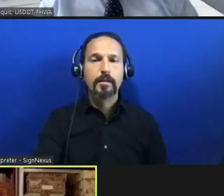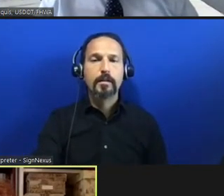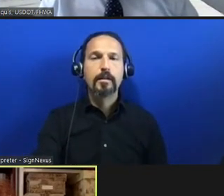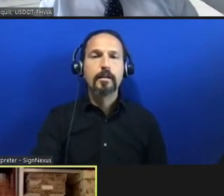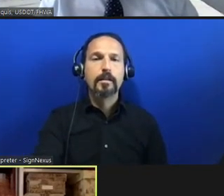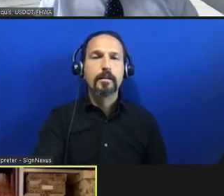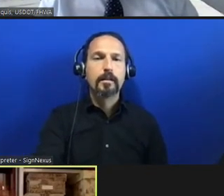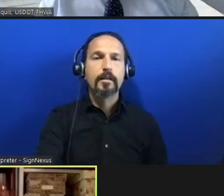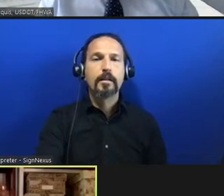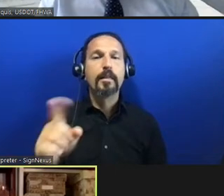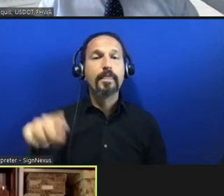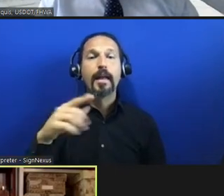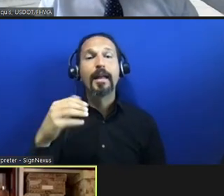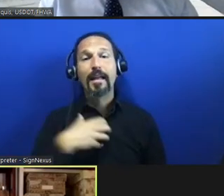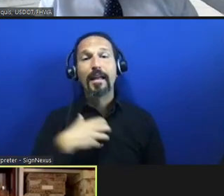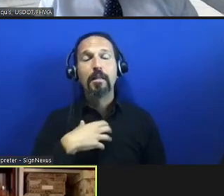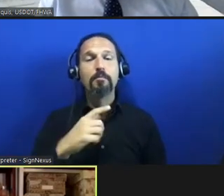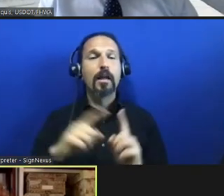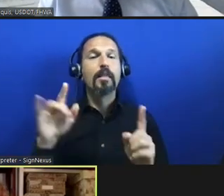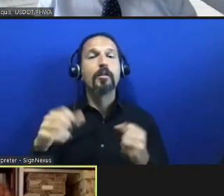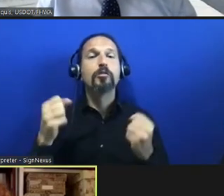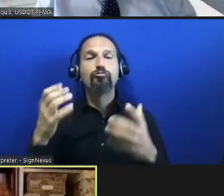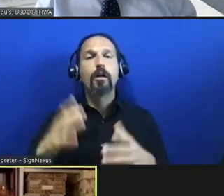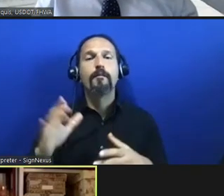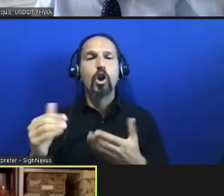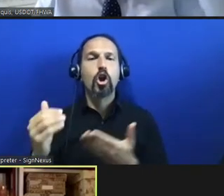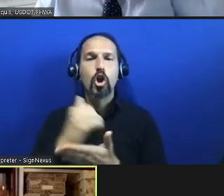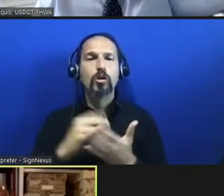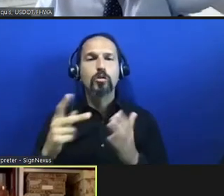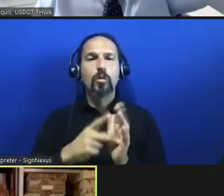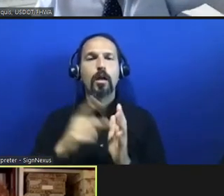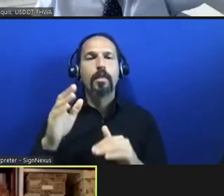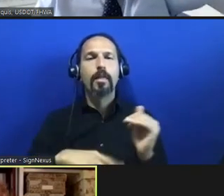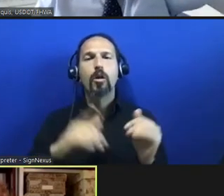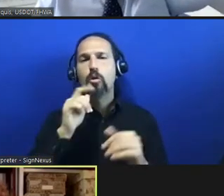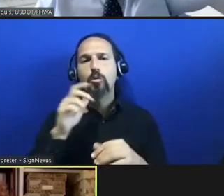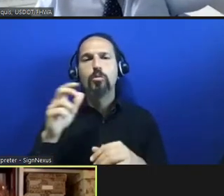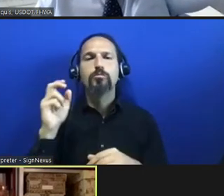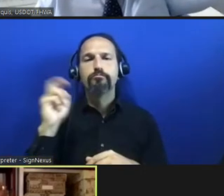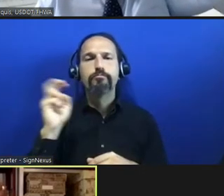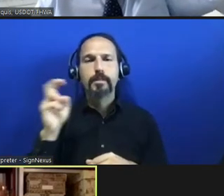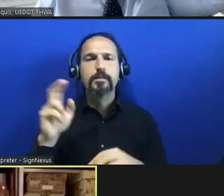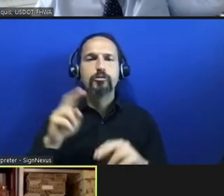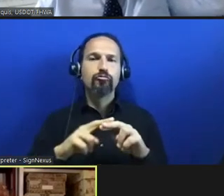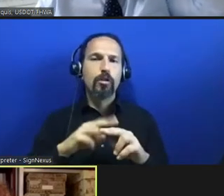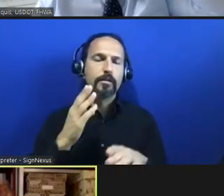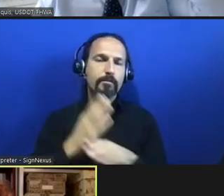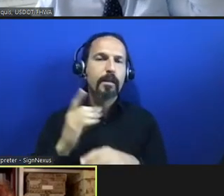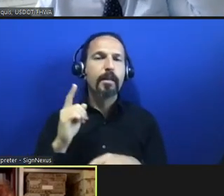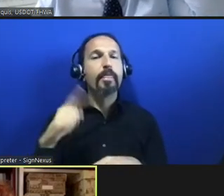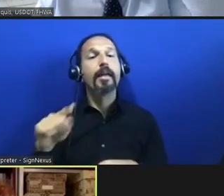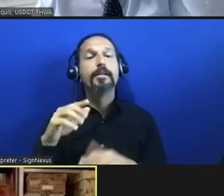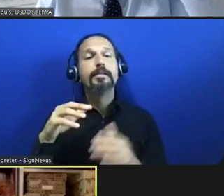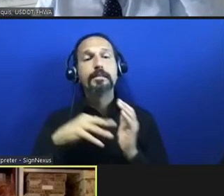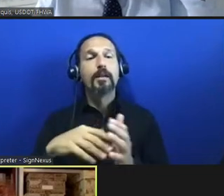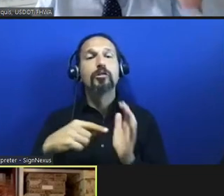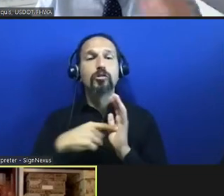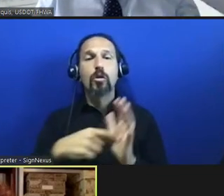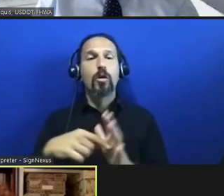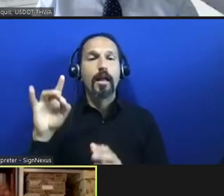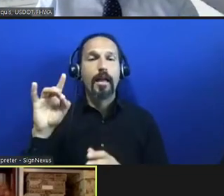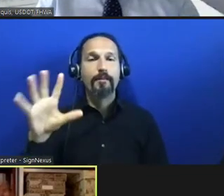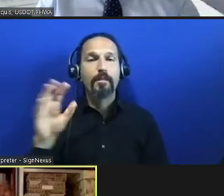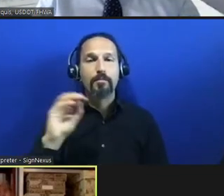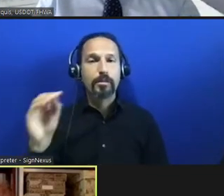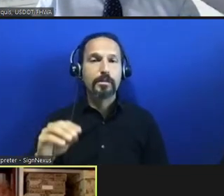complain statistics have shown that drivers earn twice the amount of people riding Transit since the mta's own study shows that 85 percent